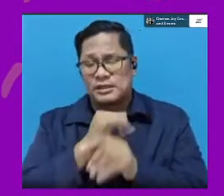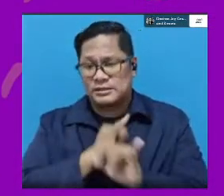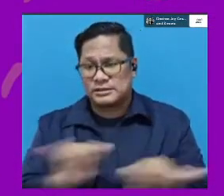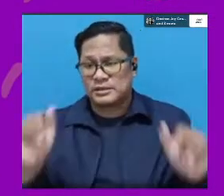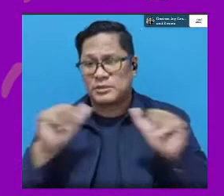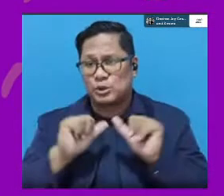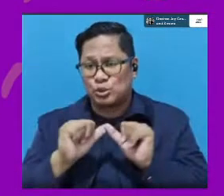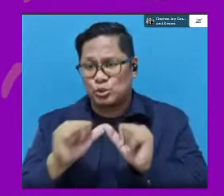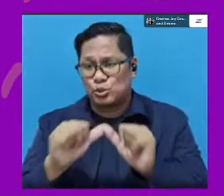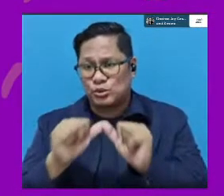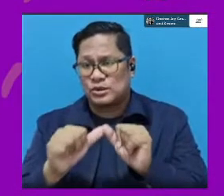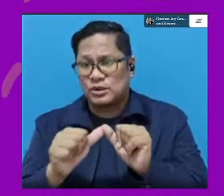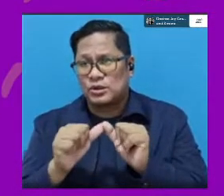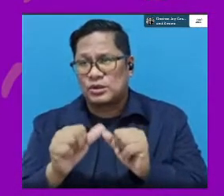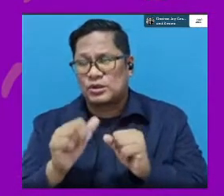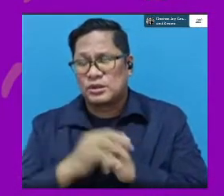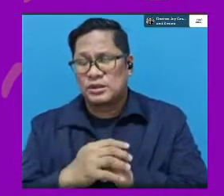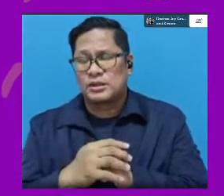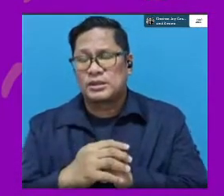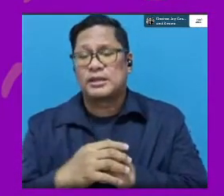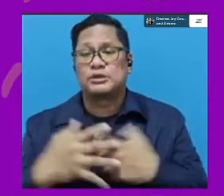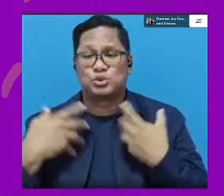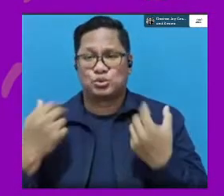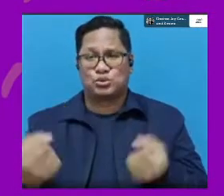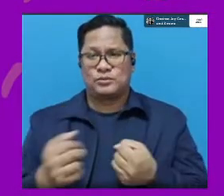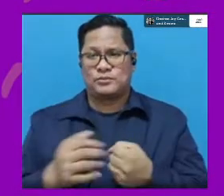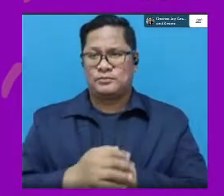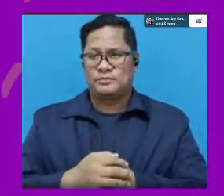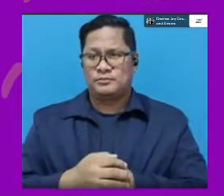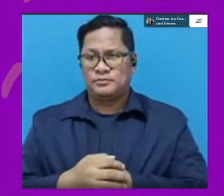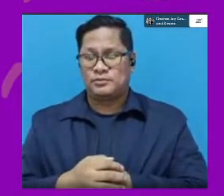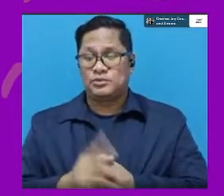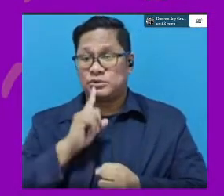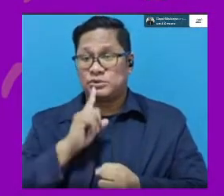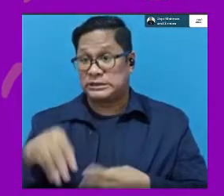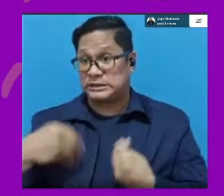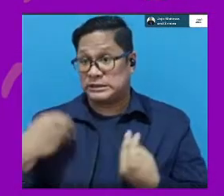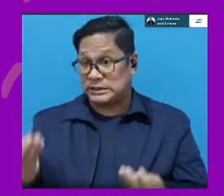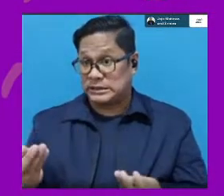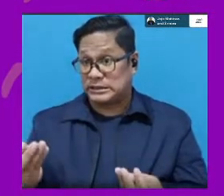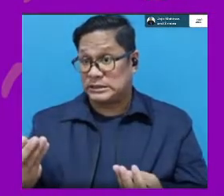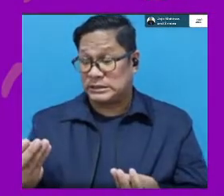and strong. This provided